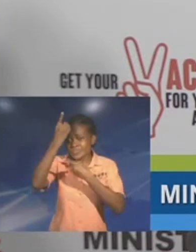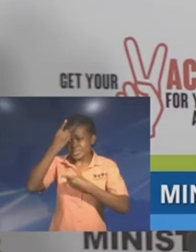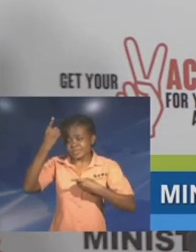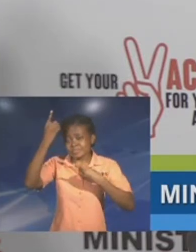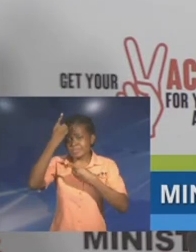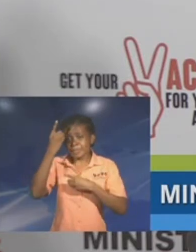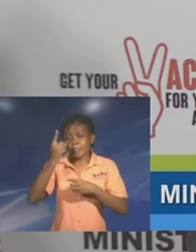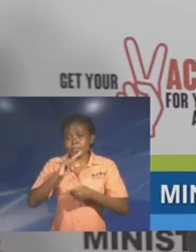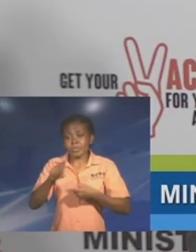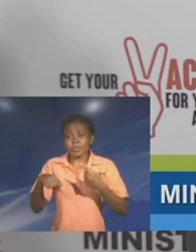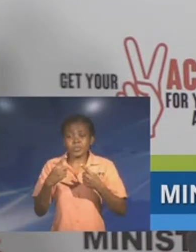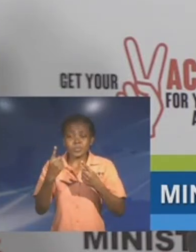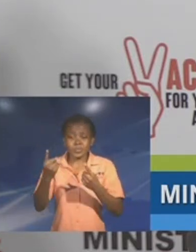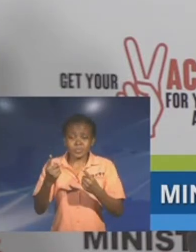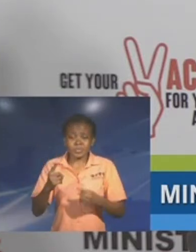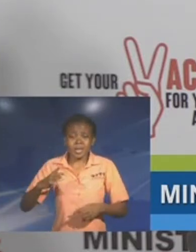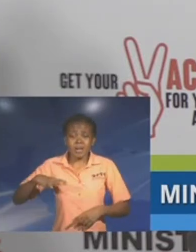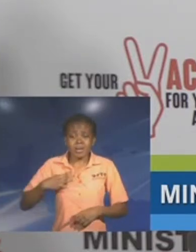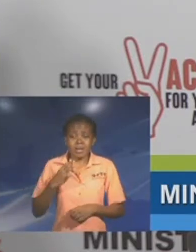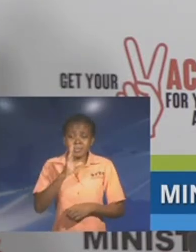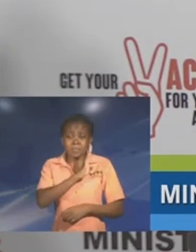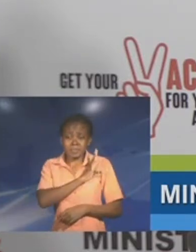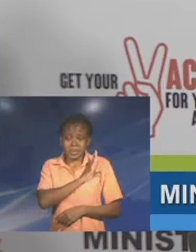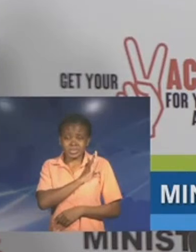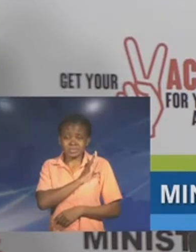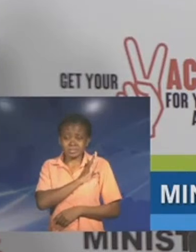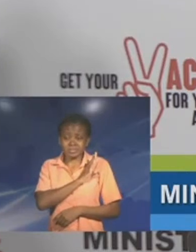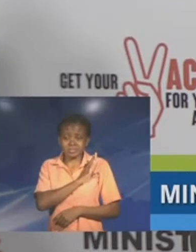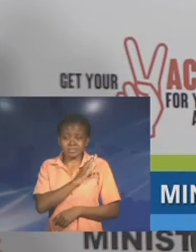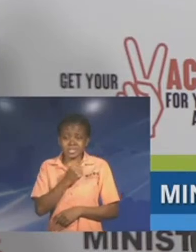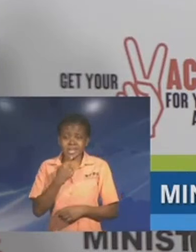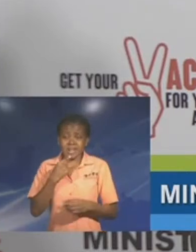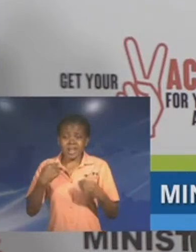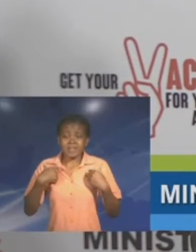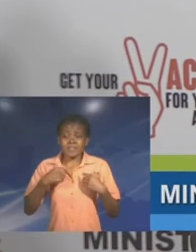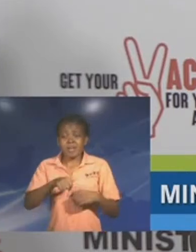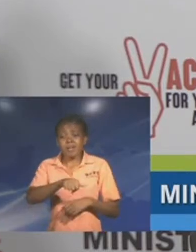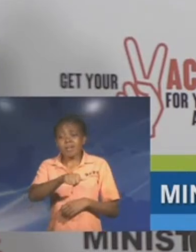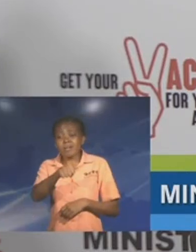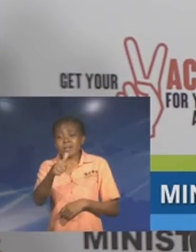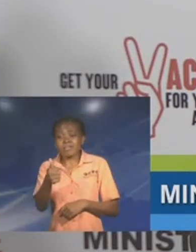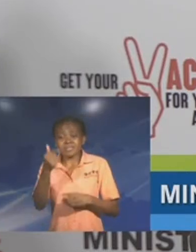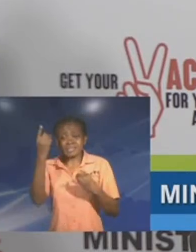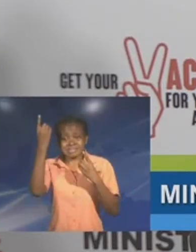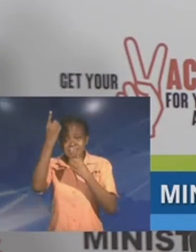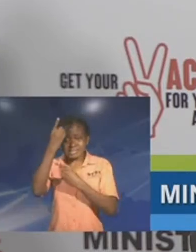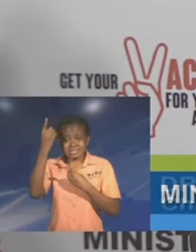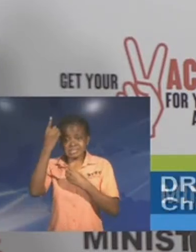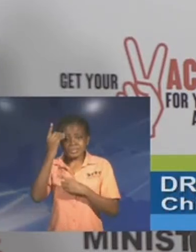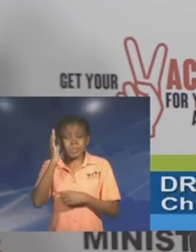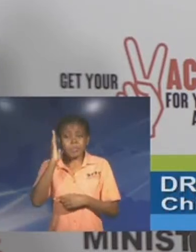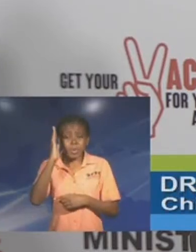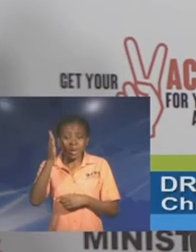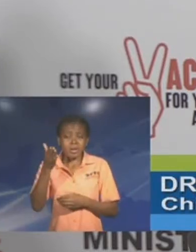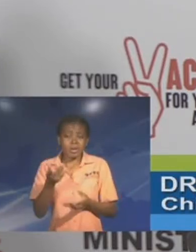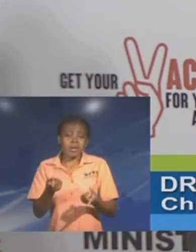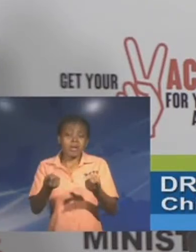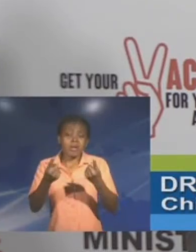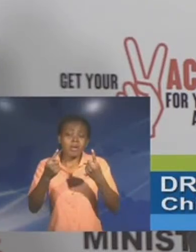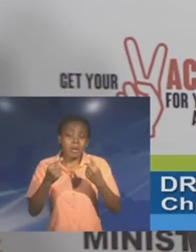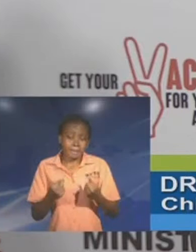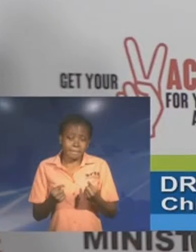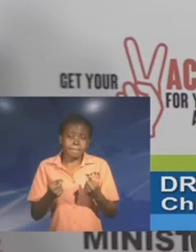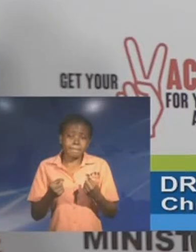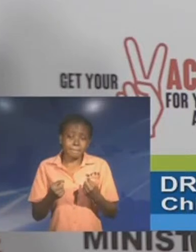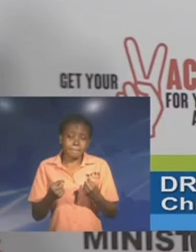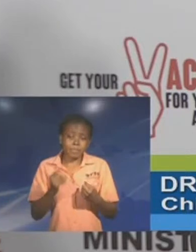COVID-19 committee, it also took note of the fact that there were other emerging infectious diseases that would come along, And part of our terms of reference is